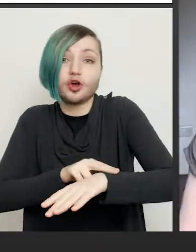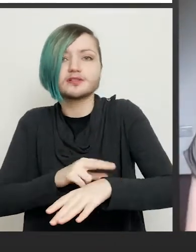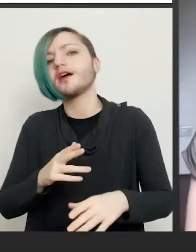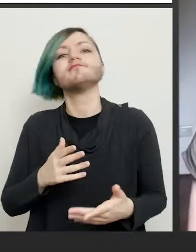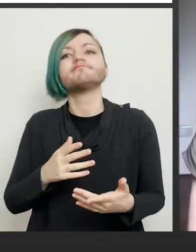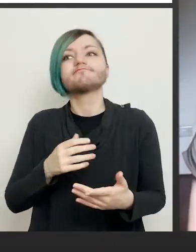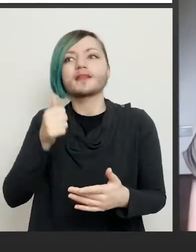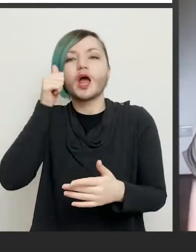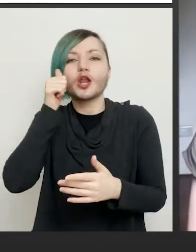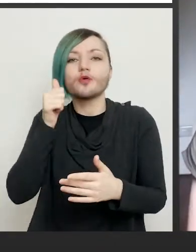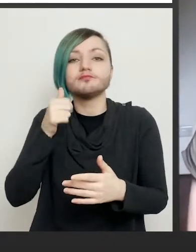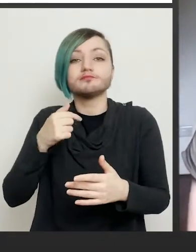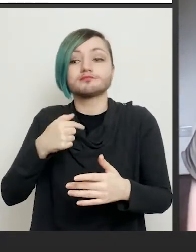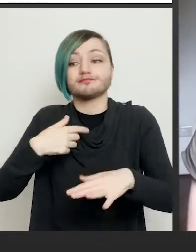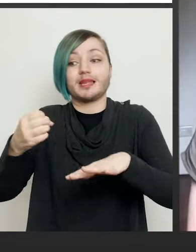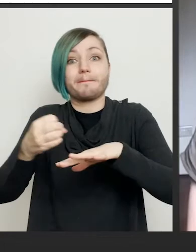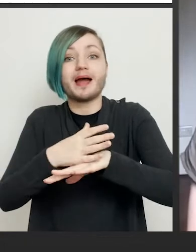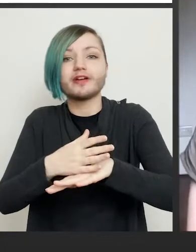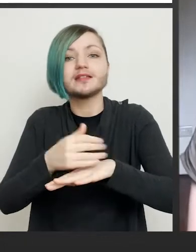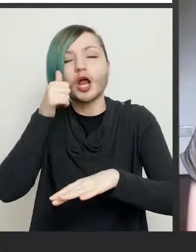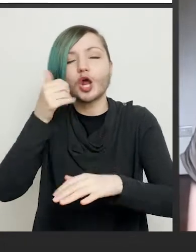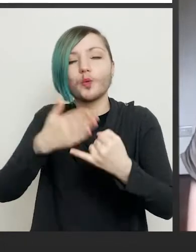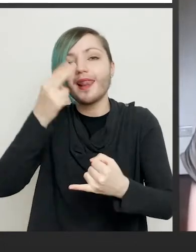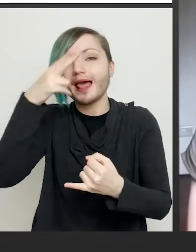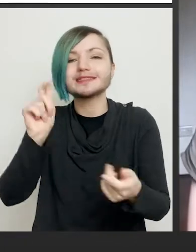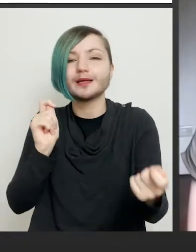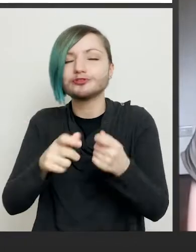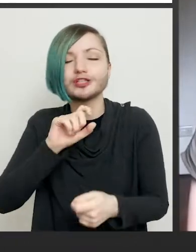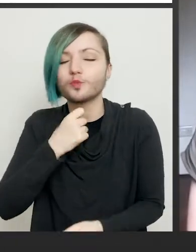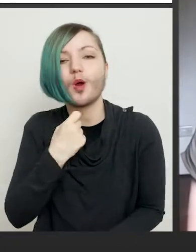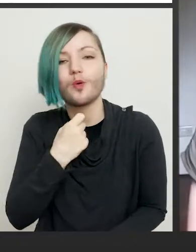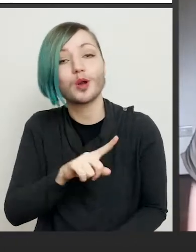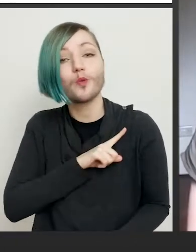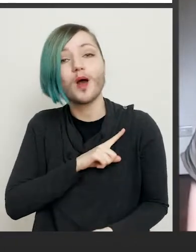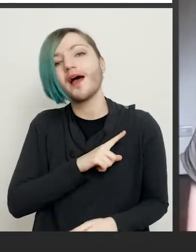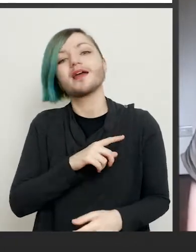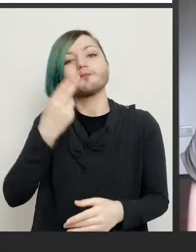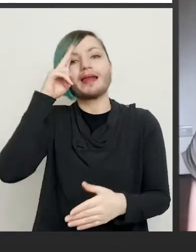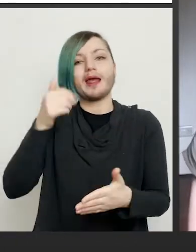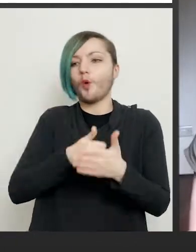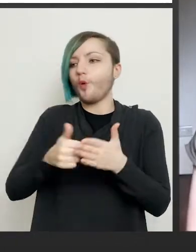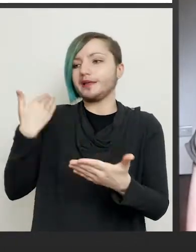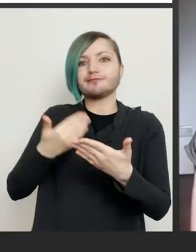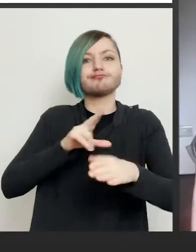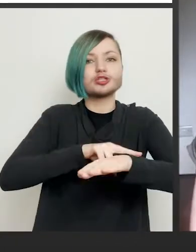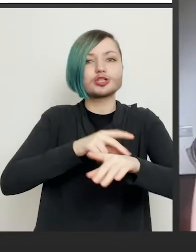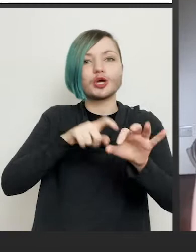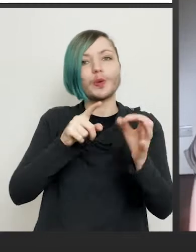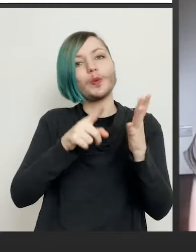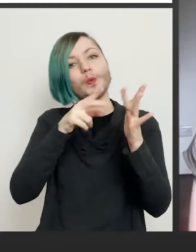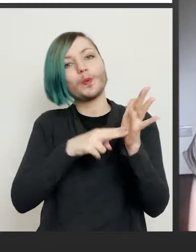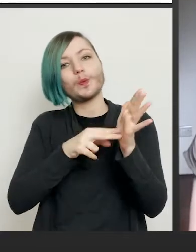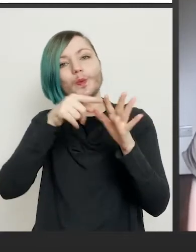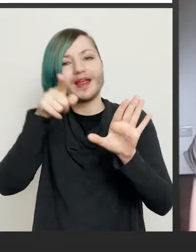take anyone else's surname if and when I married, because I wanted, my name was always Dr. Quinney, and